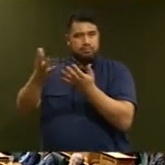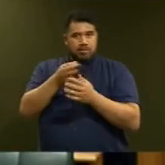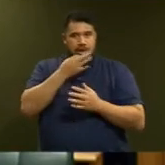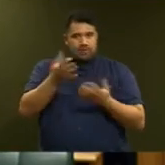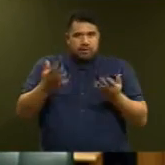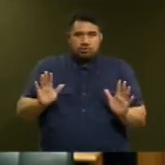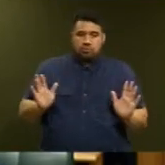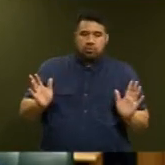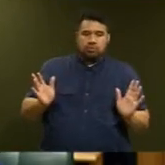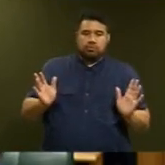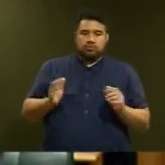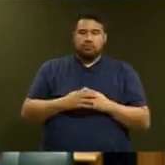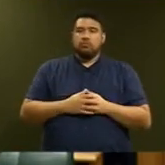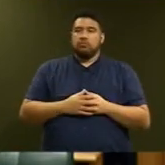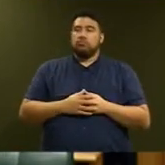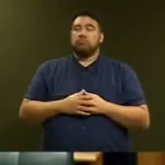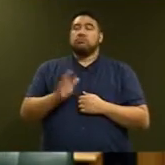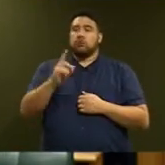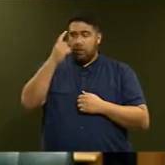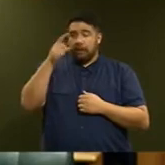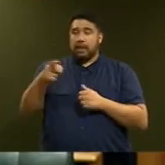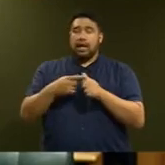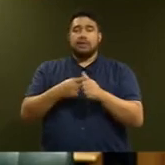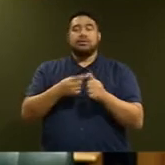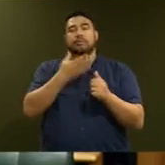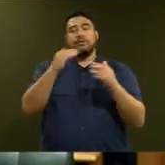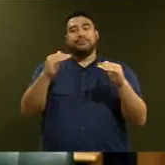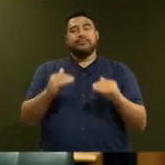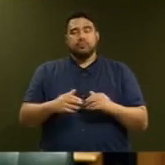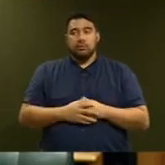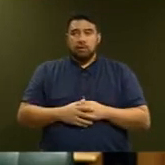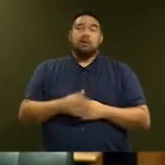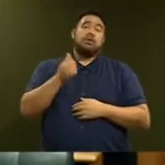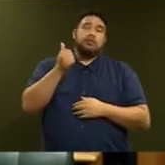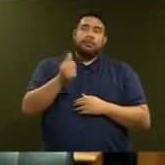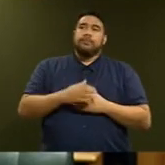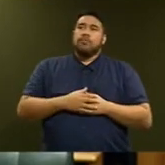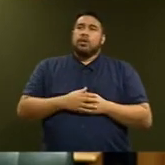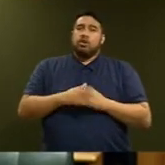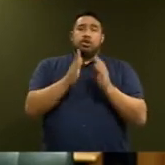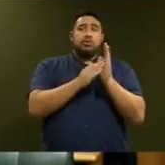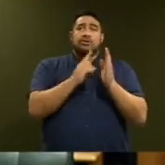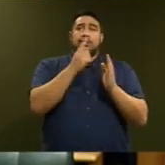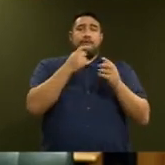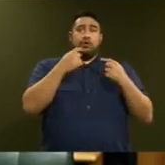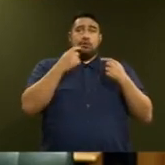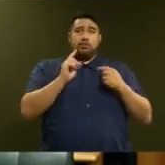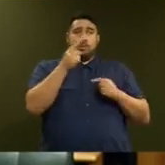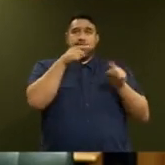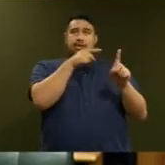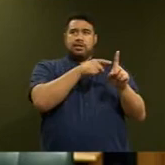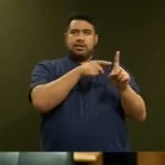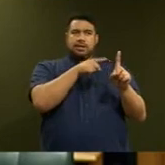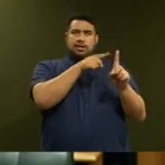Does she agree with the Justice Minister that New Zealand First Ministers, quote, were around the